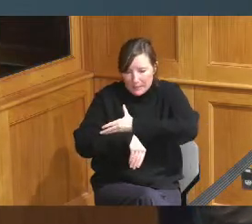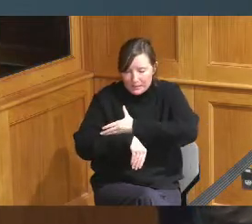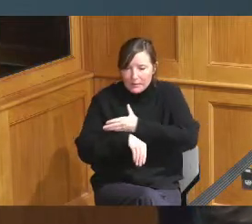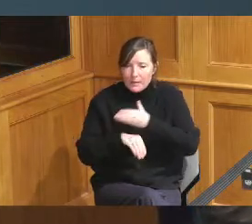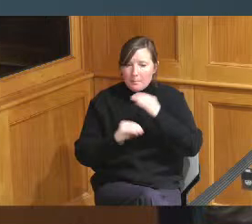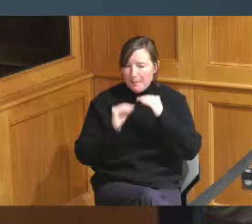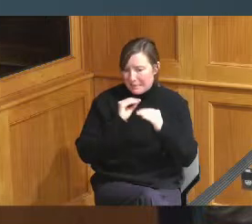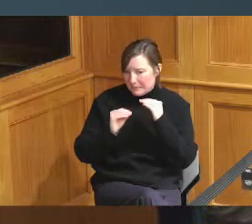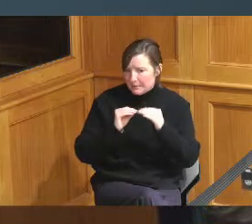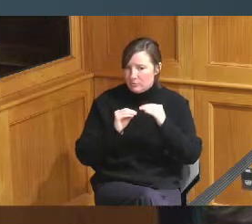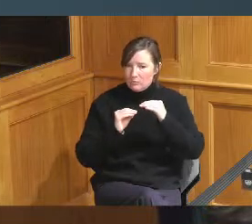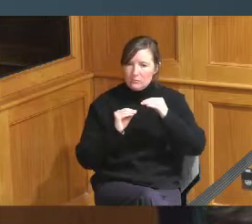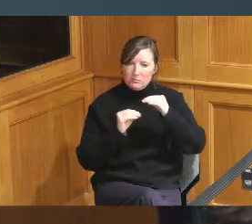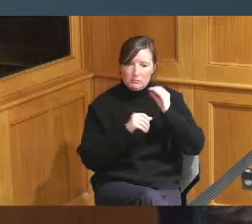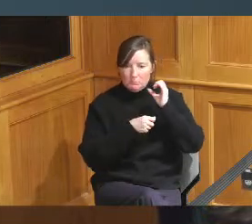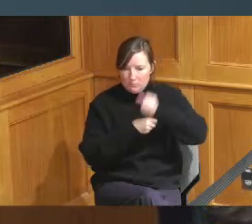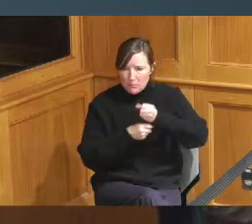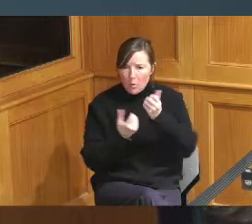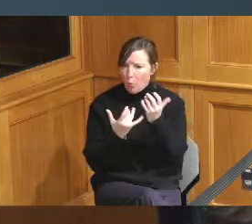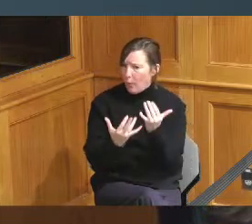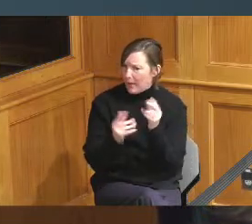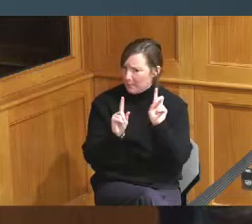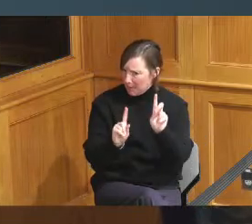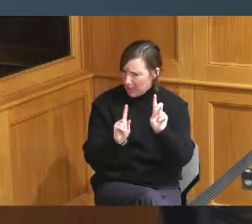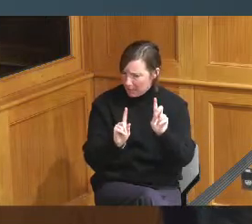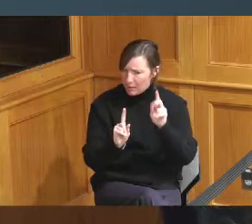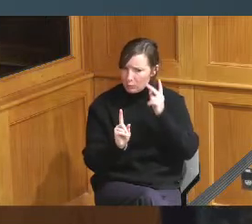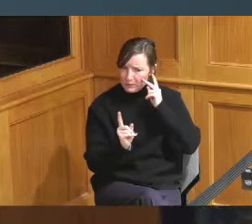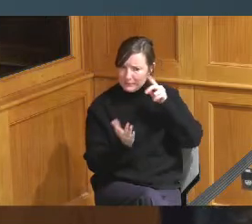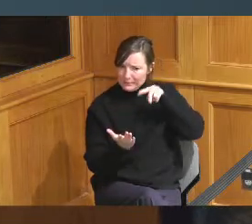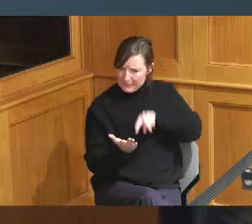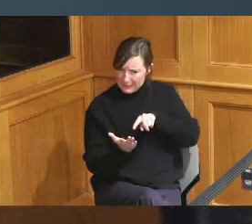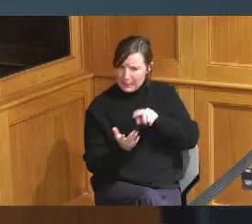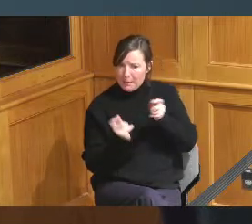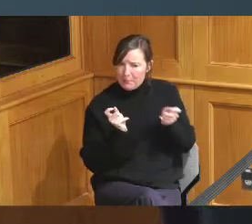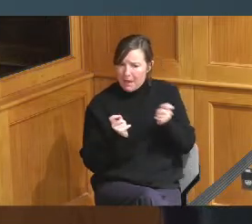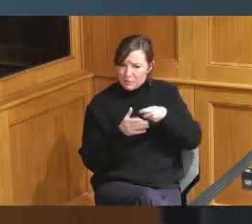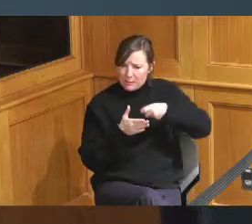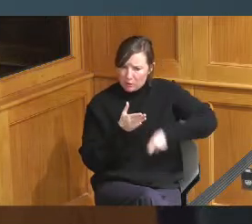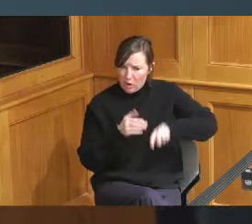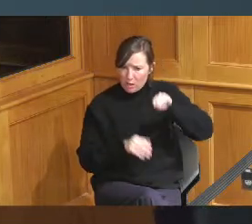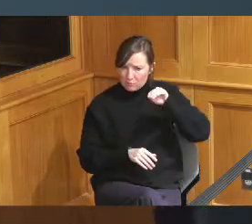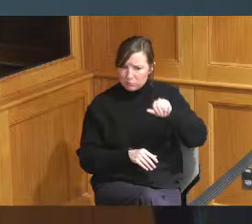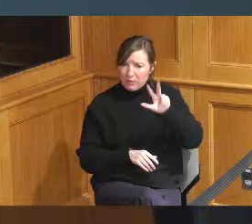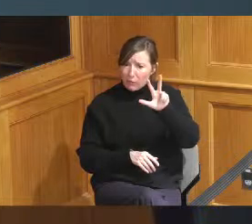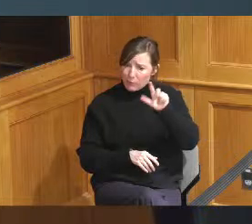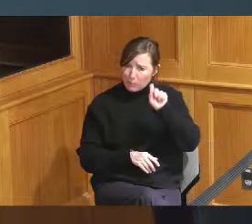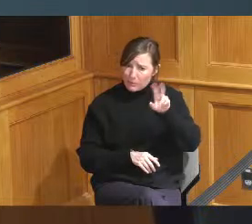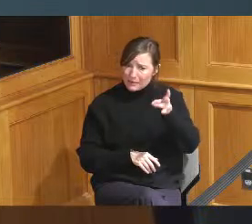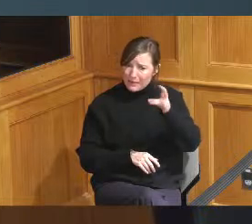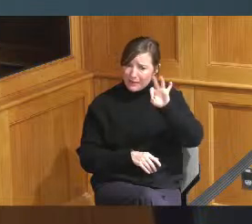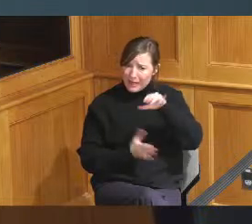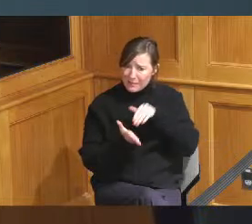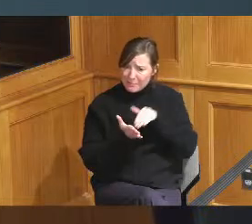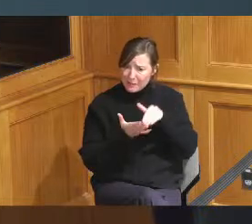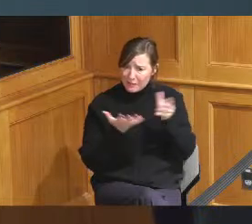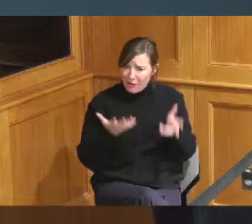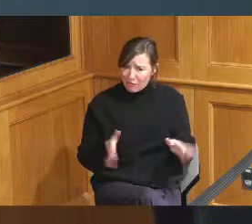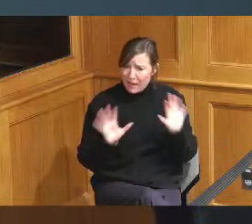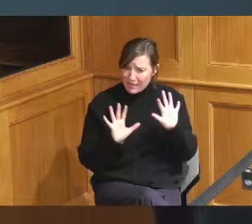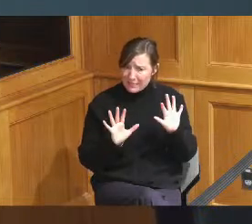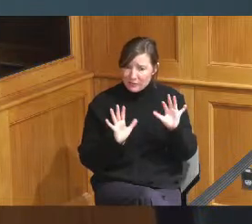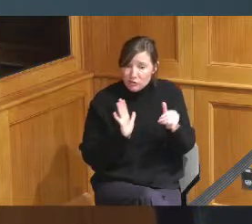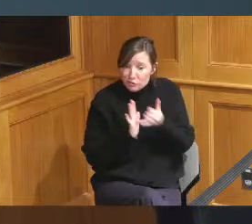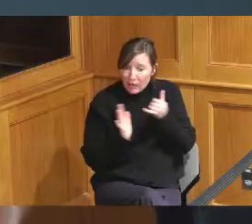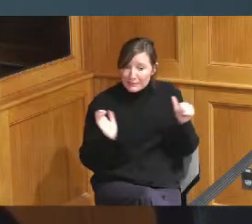third-party management. Now, we've just seen on here management costing us $3.79 million on just the